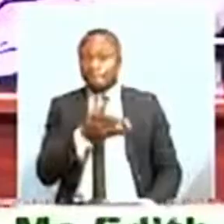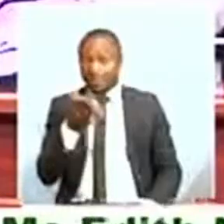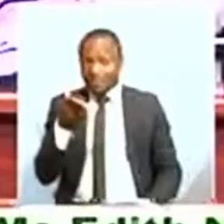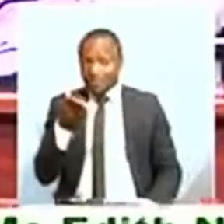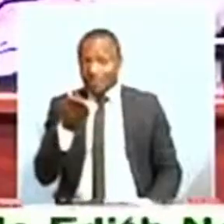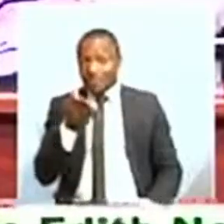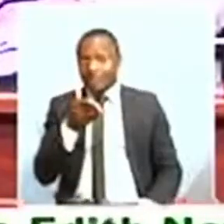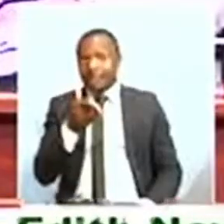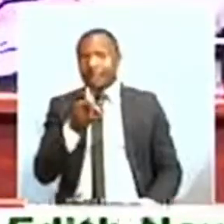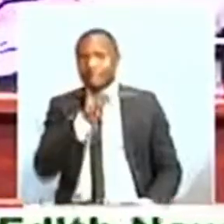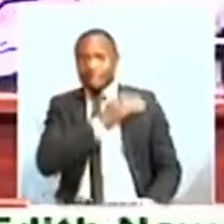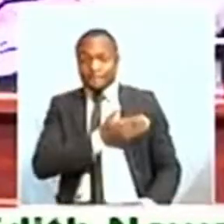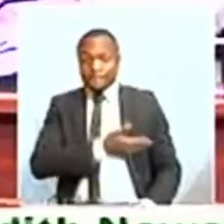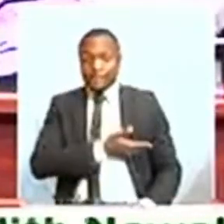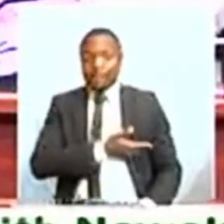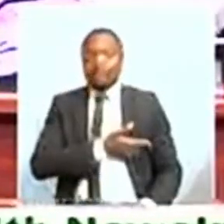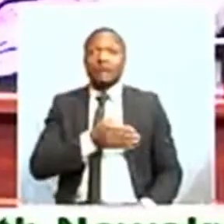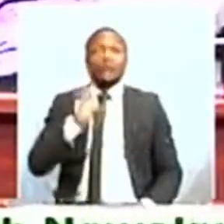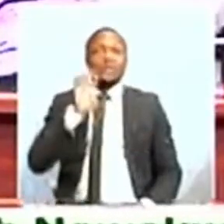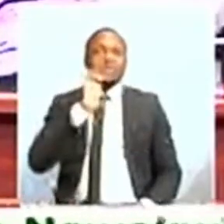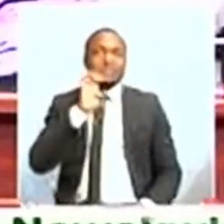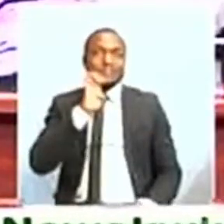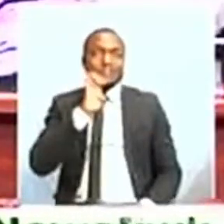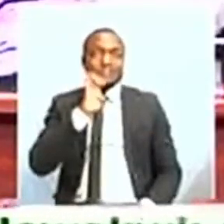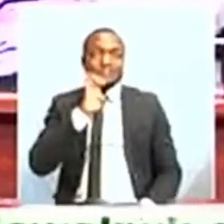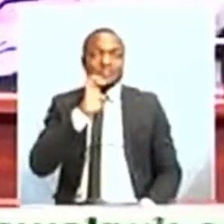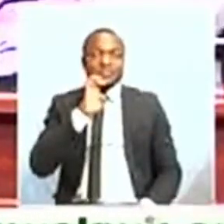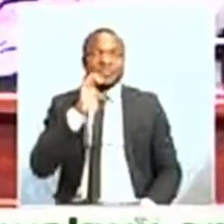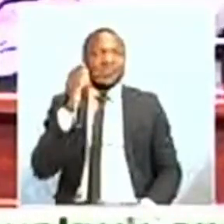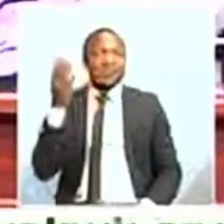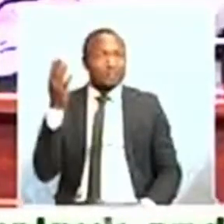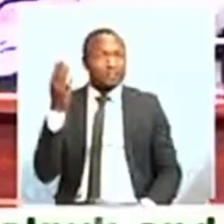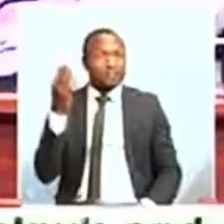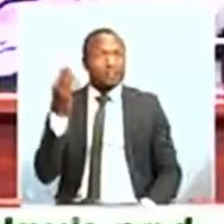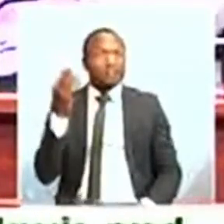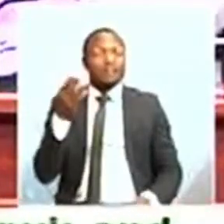Zelawani Nawakwi, President of the Forum of the Republic of